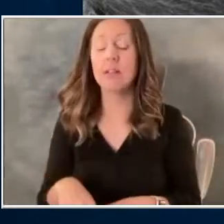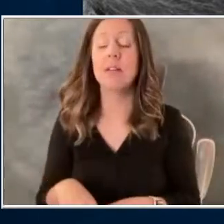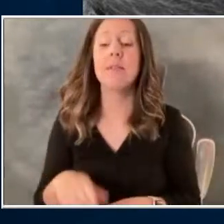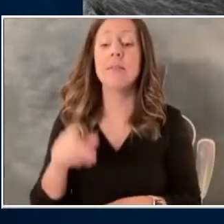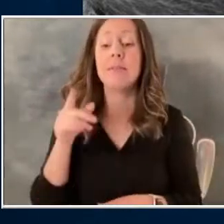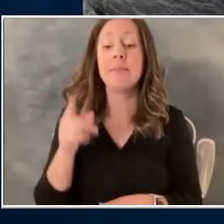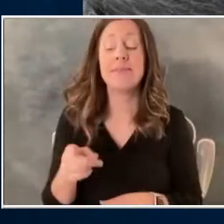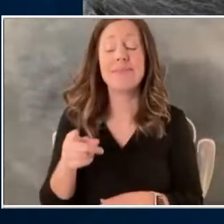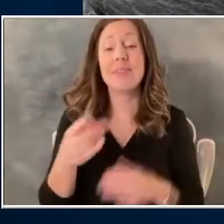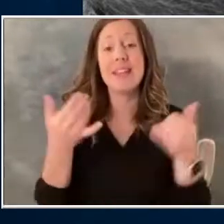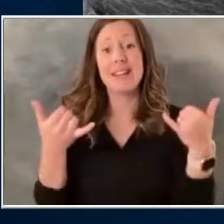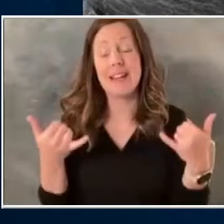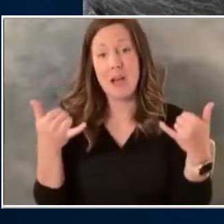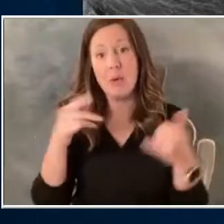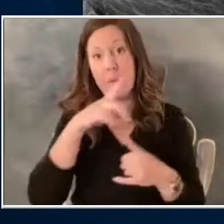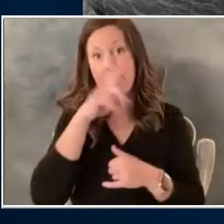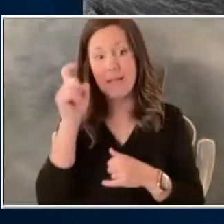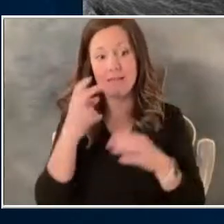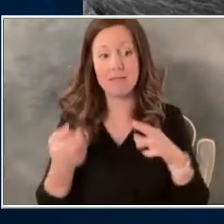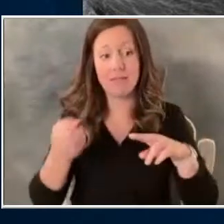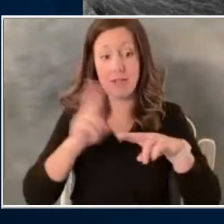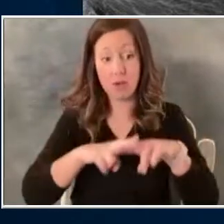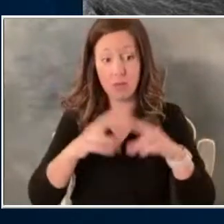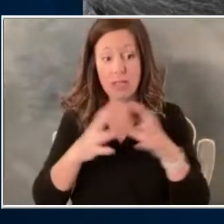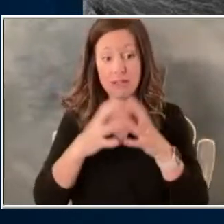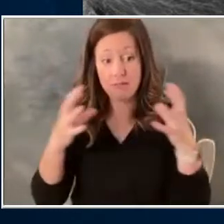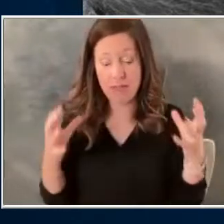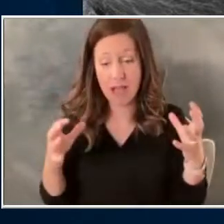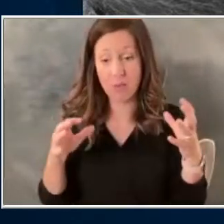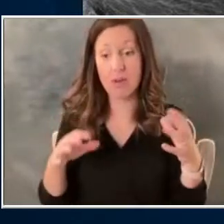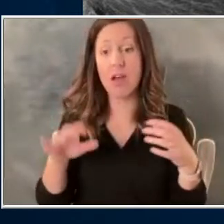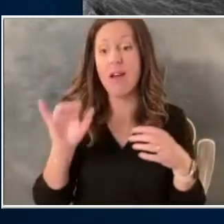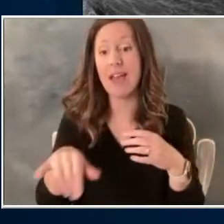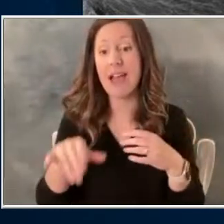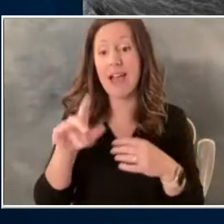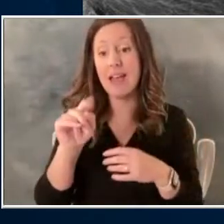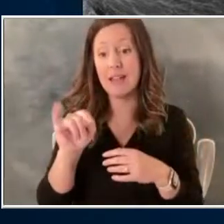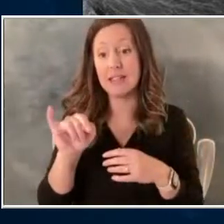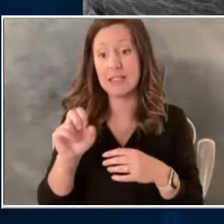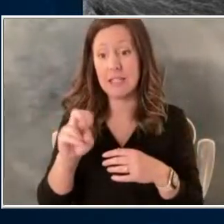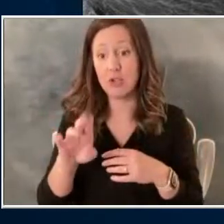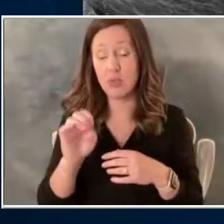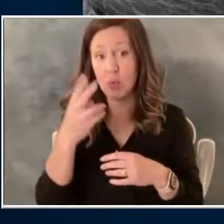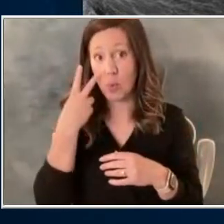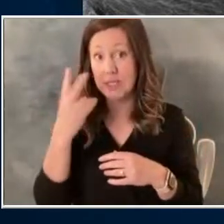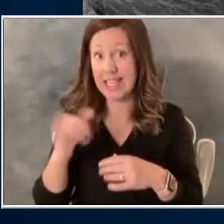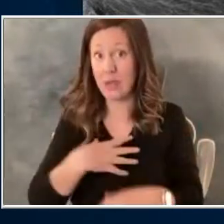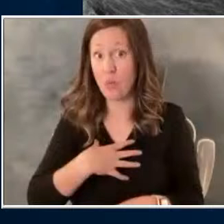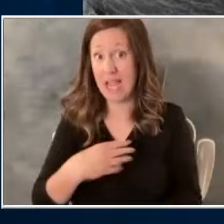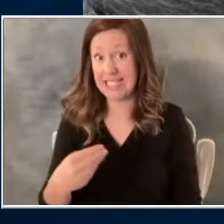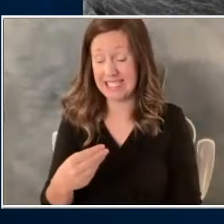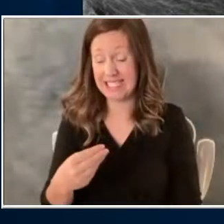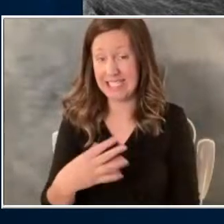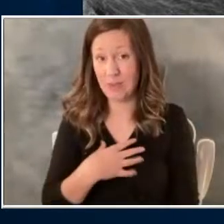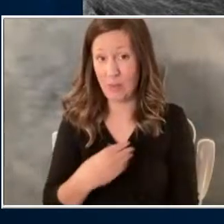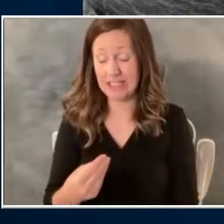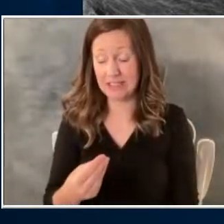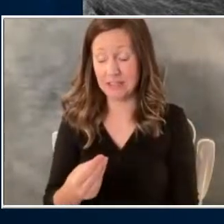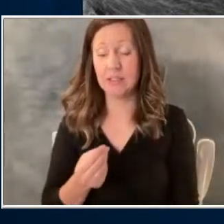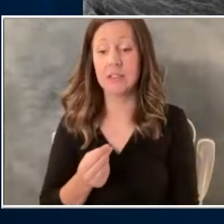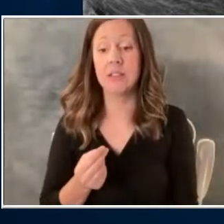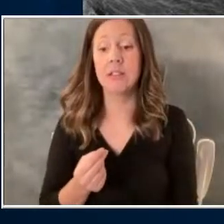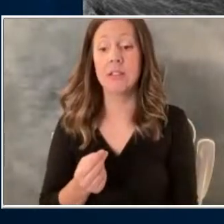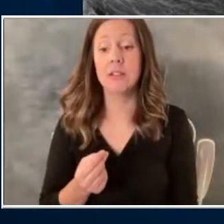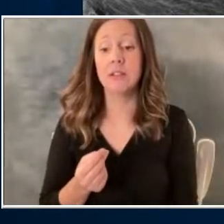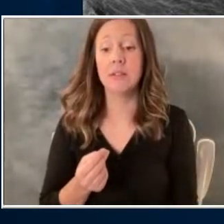Because of the increased amount of both ductal and lobular tissue, which you see here is white, of